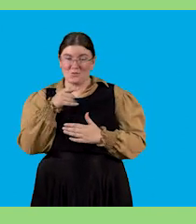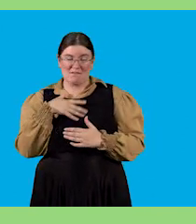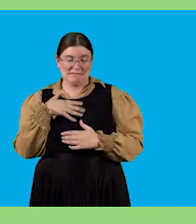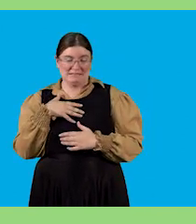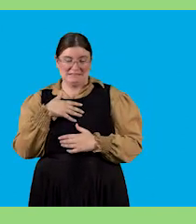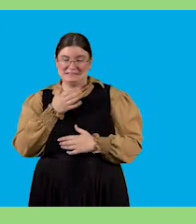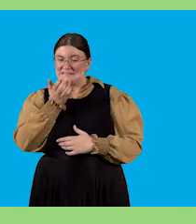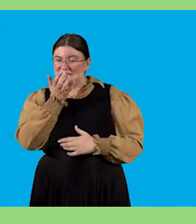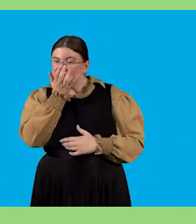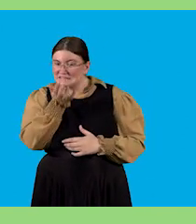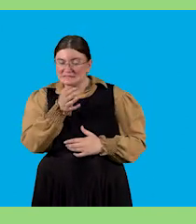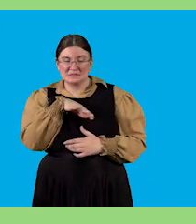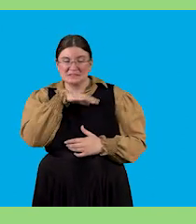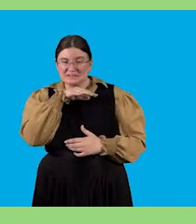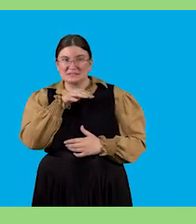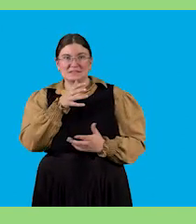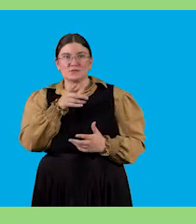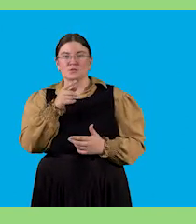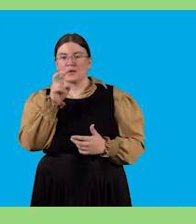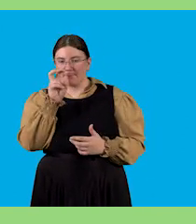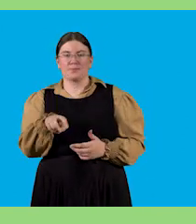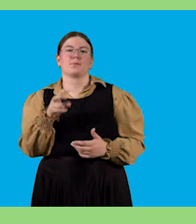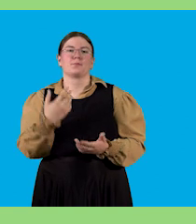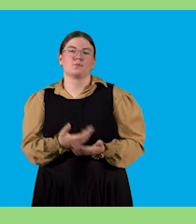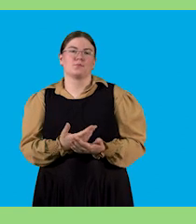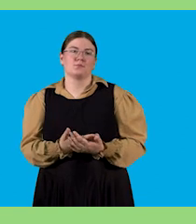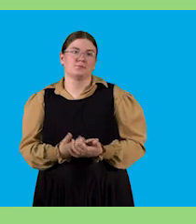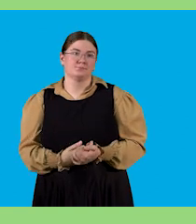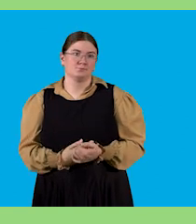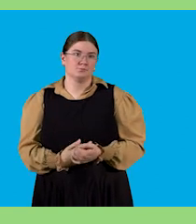respond by sneezing, like in the diagram that is shown there.